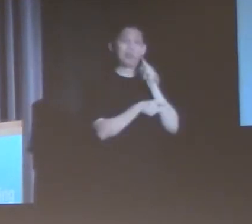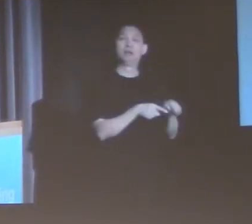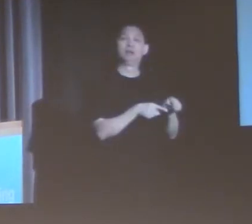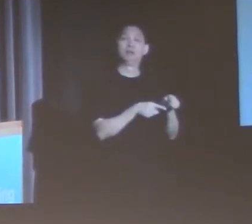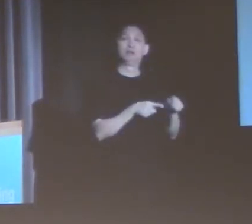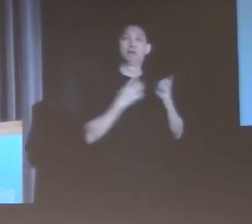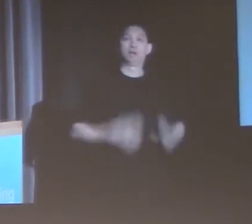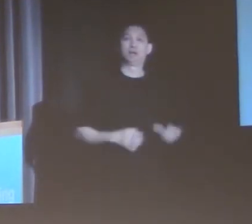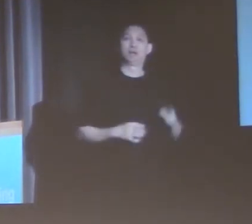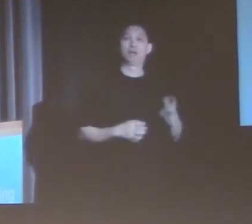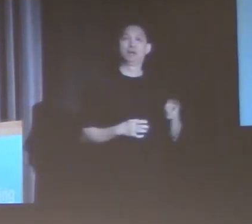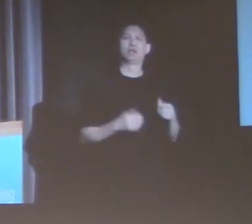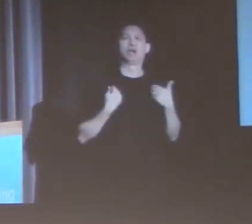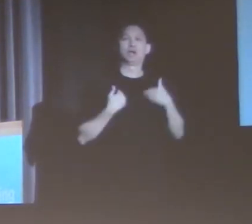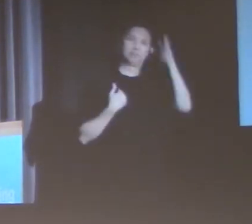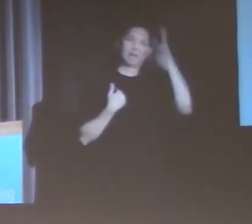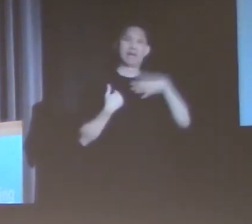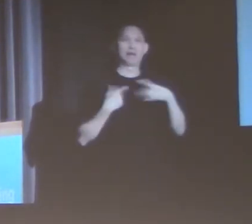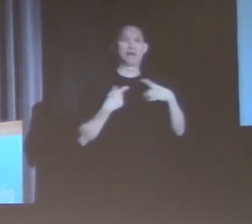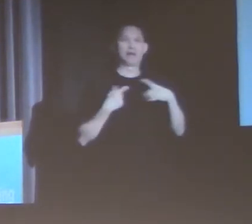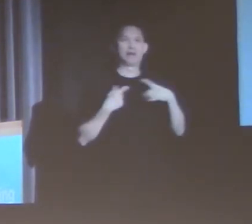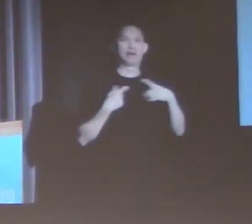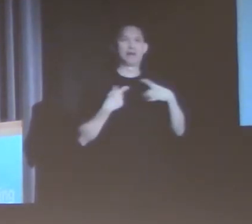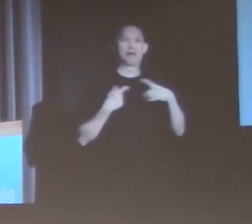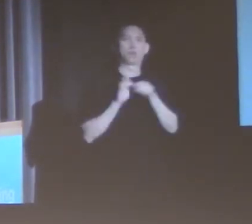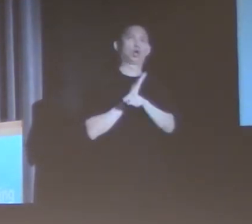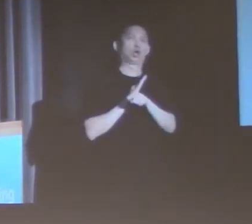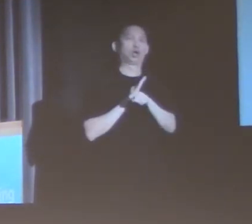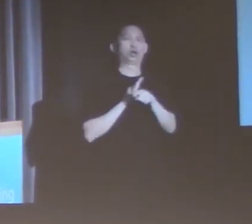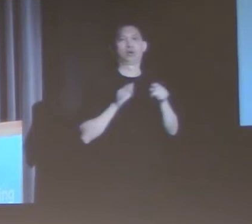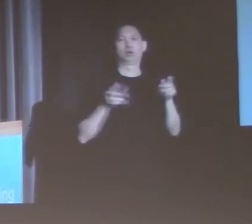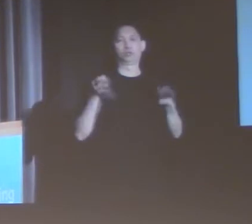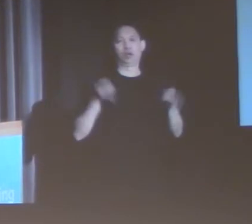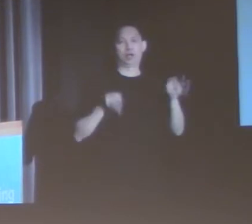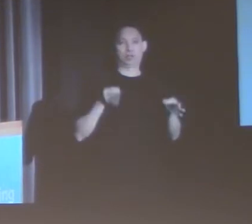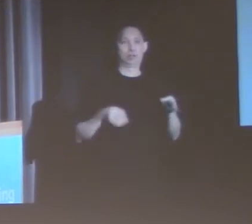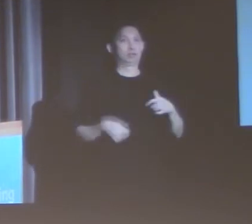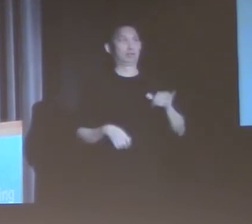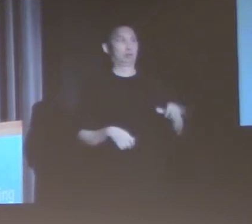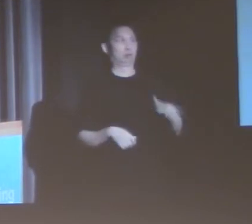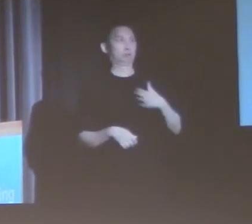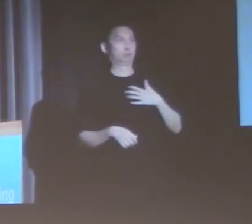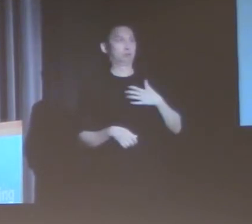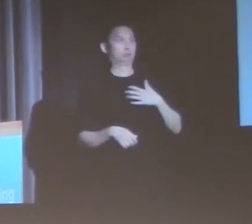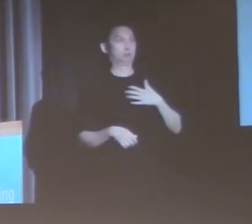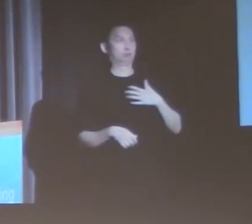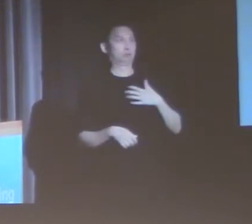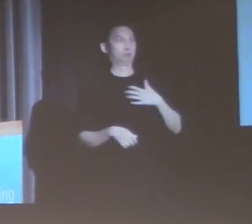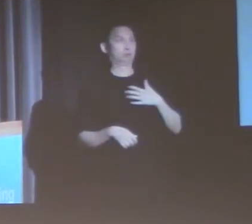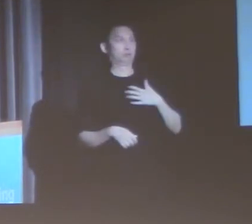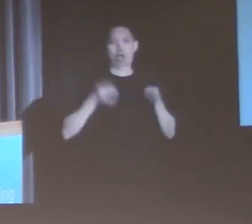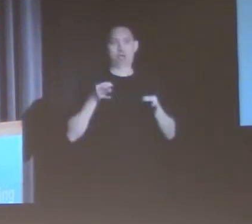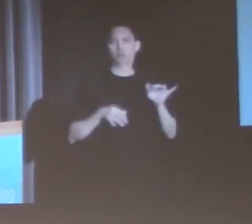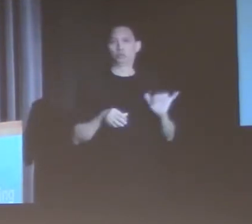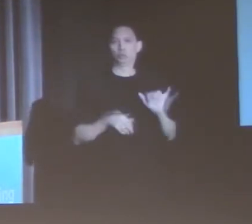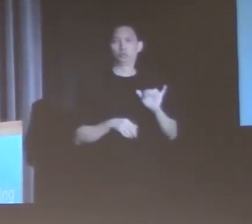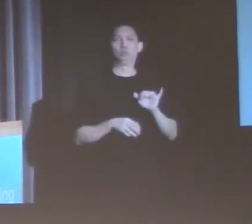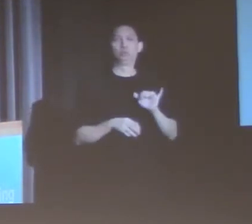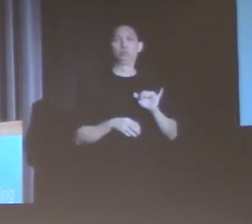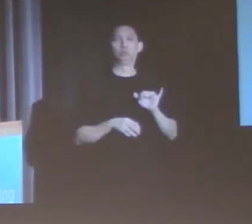trial, a first-degree murder trial. And it was my first murder trial as an interpreter.